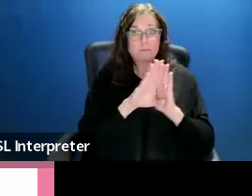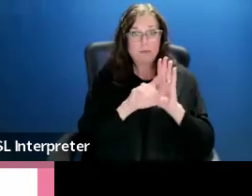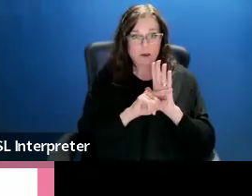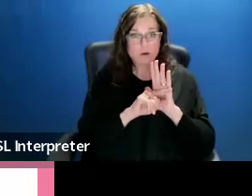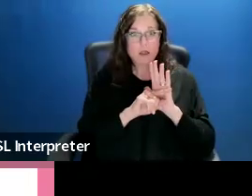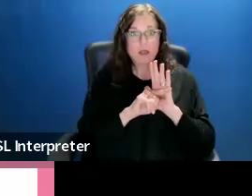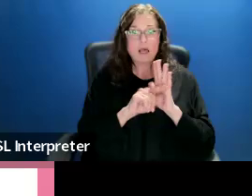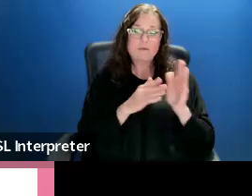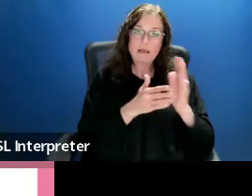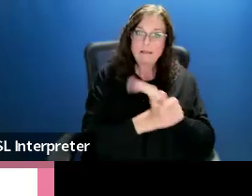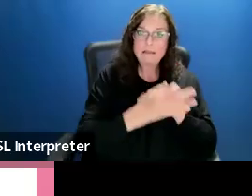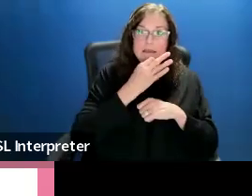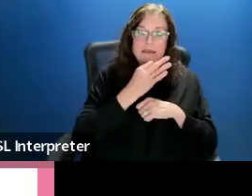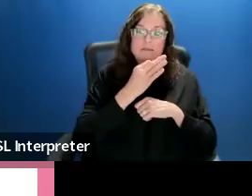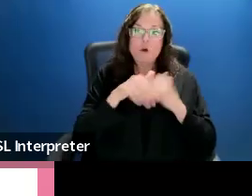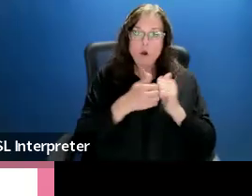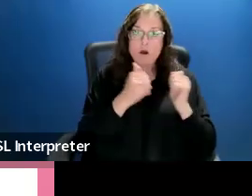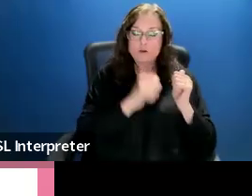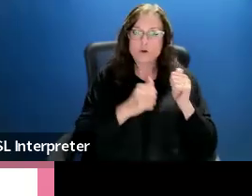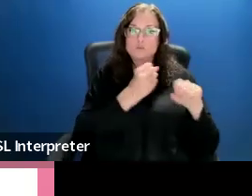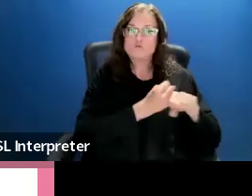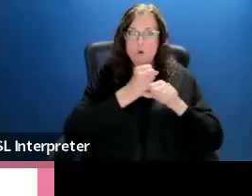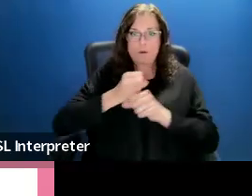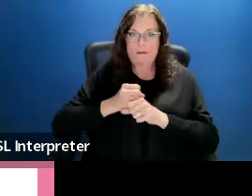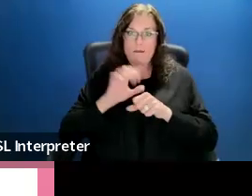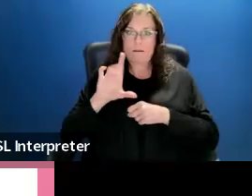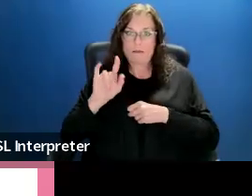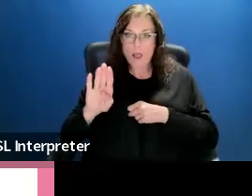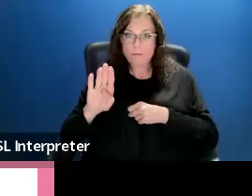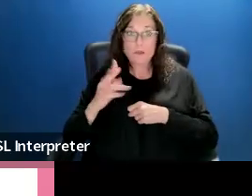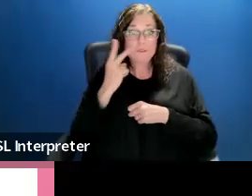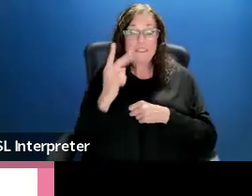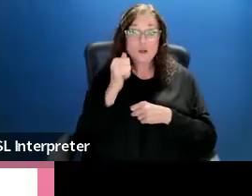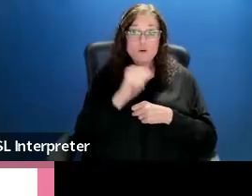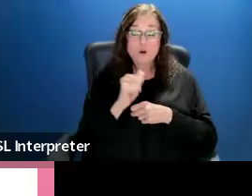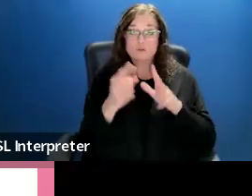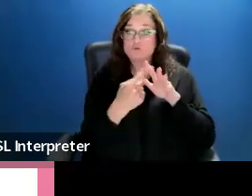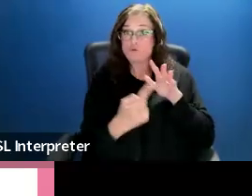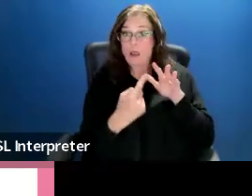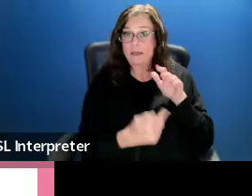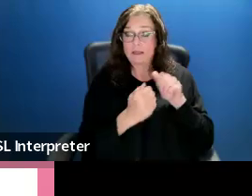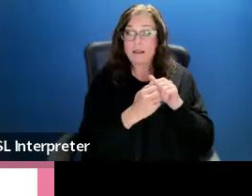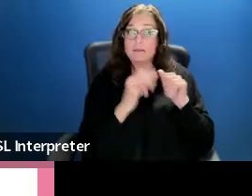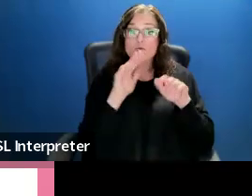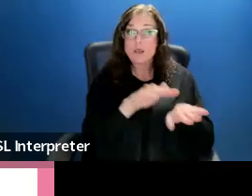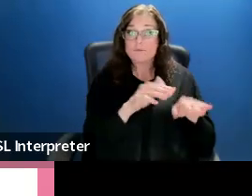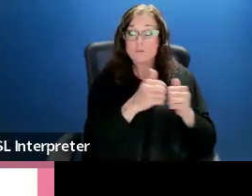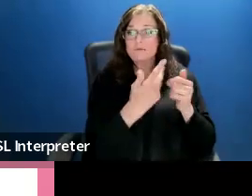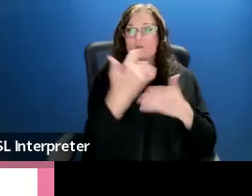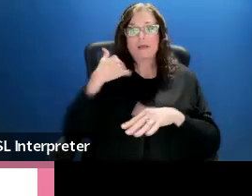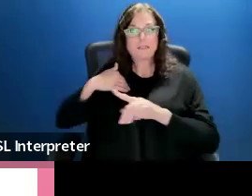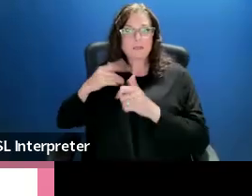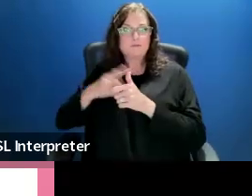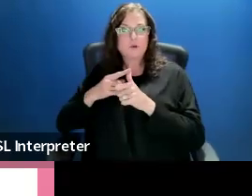of an elite all-girls rowing club. In the first chapter, we see a girl drowning in the Charles River before we flash back to the